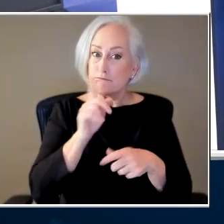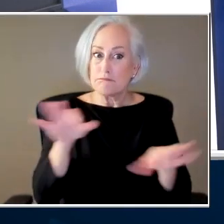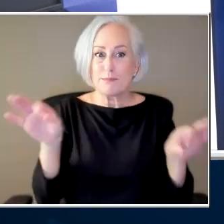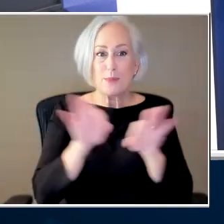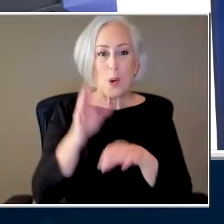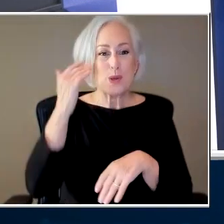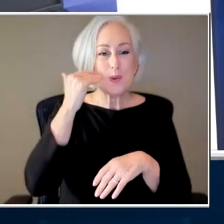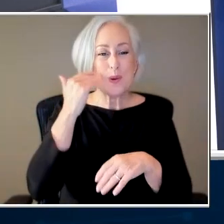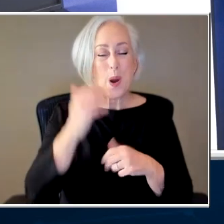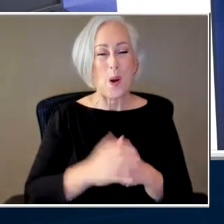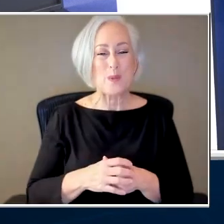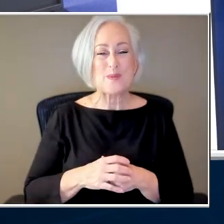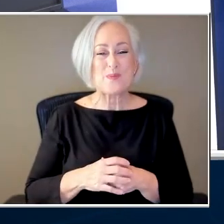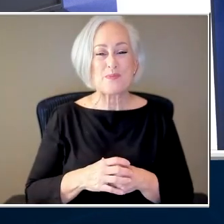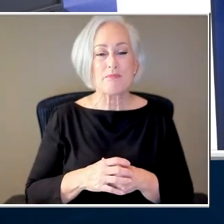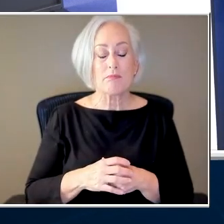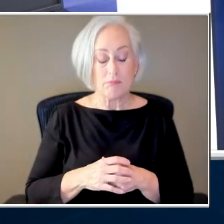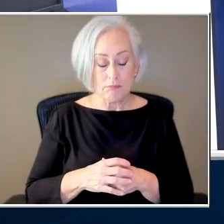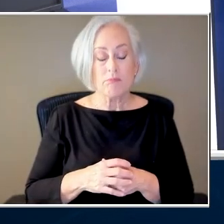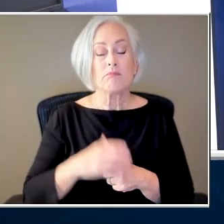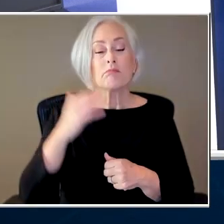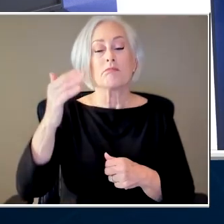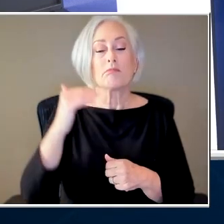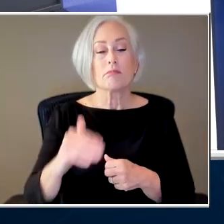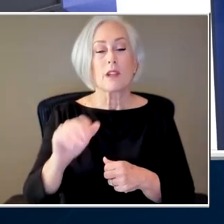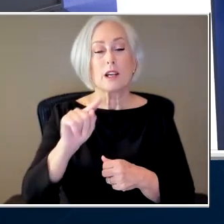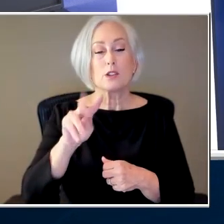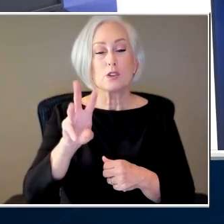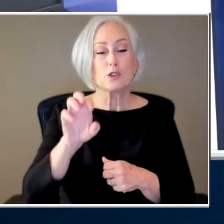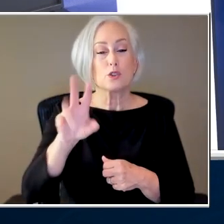Okay, question. Stuart wants to know: does our